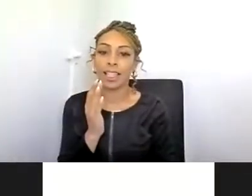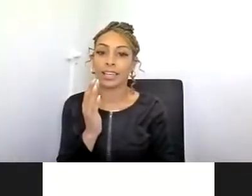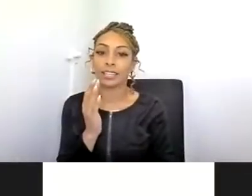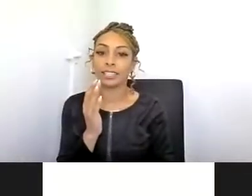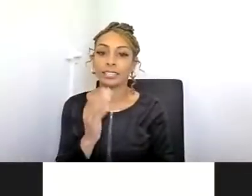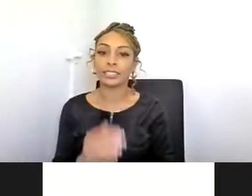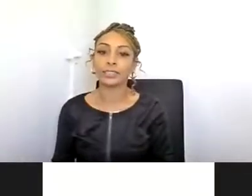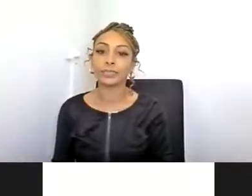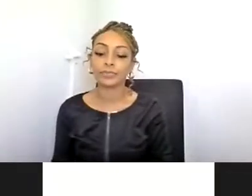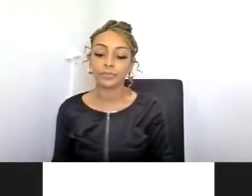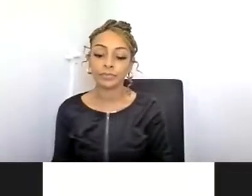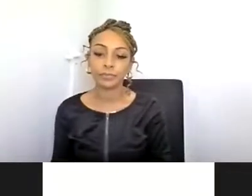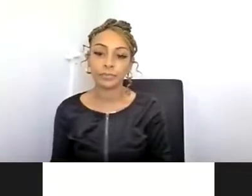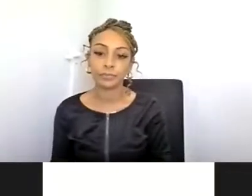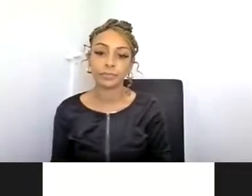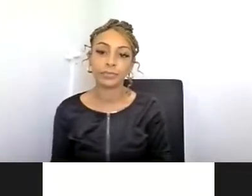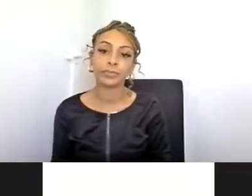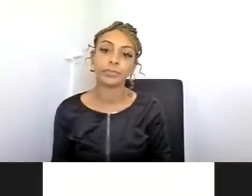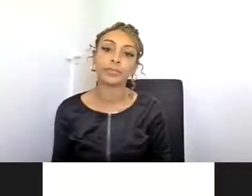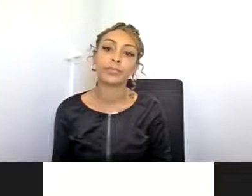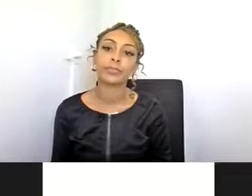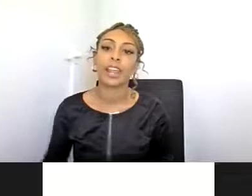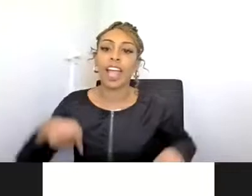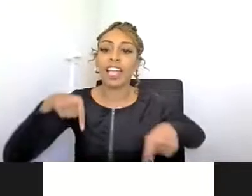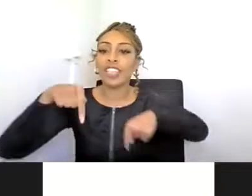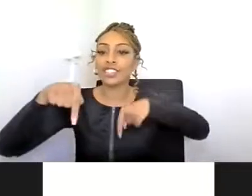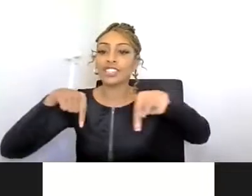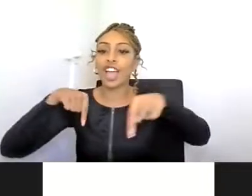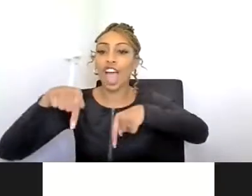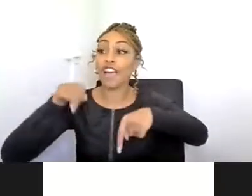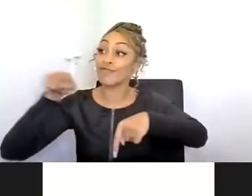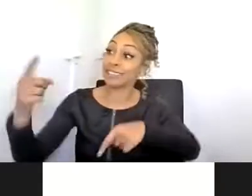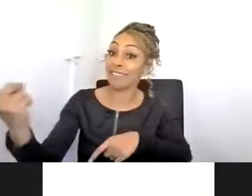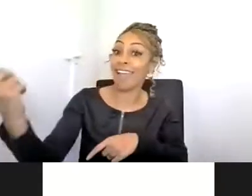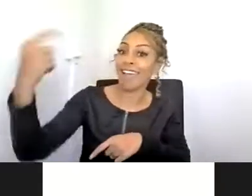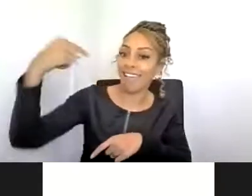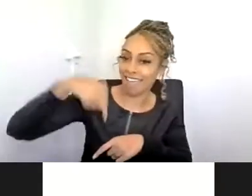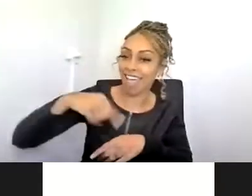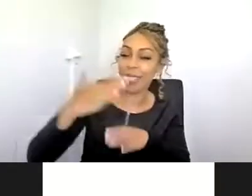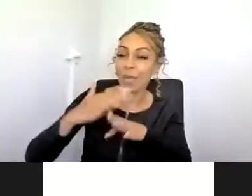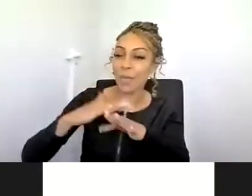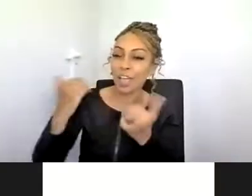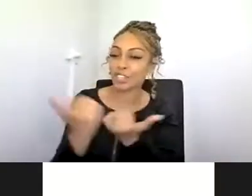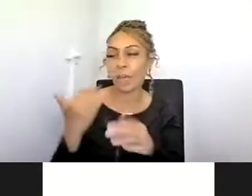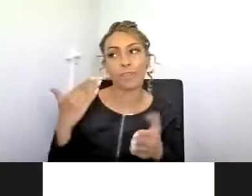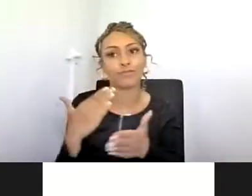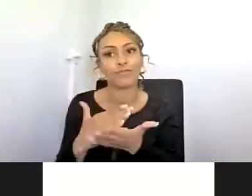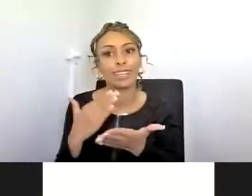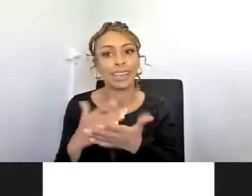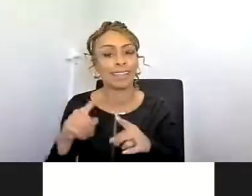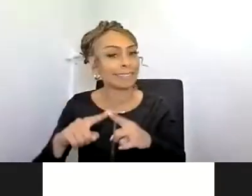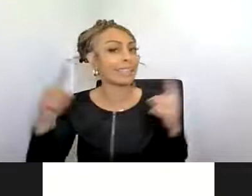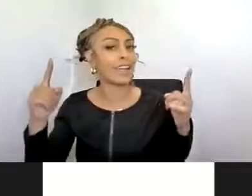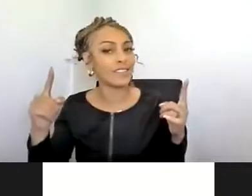that, we had the director at Harley, Lisa G, actually sitting on one of those workshops. And that was really, you know, something